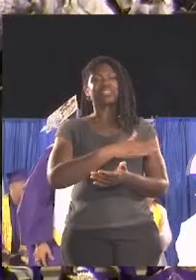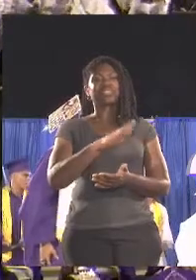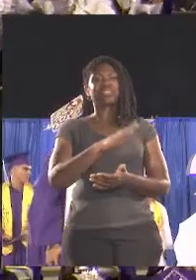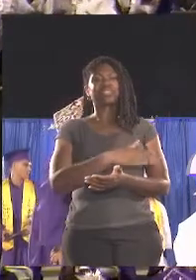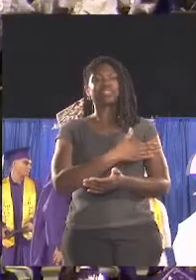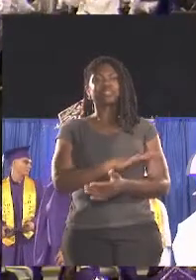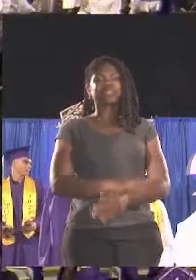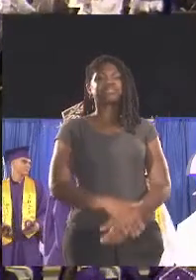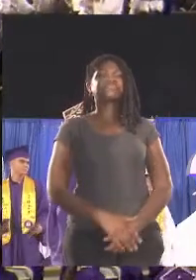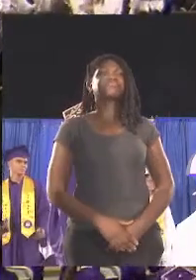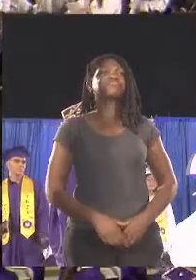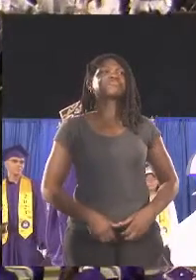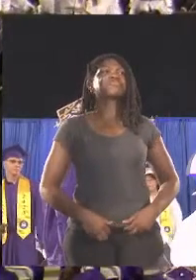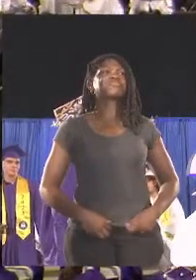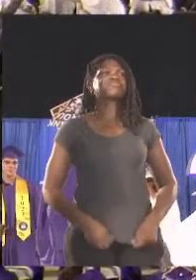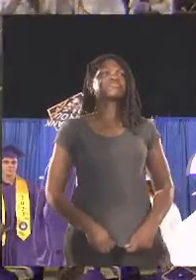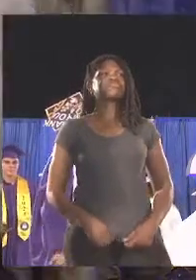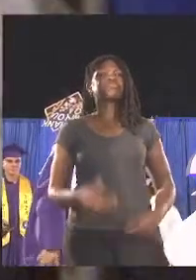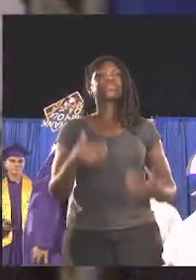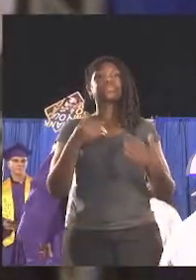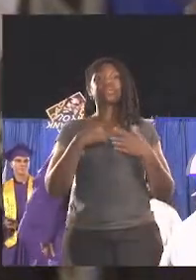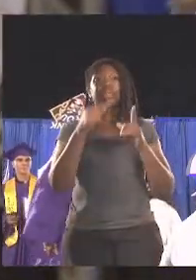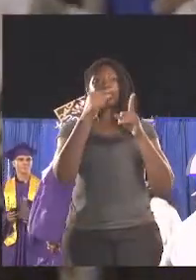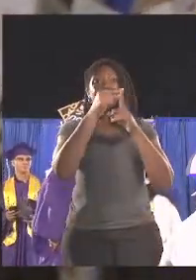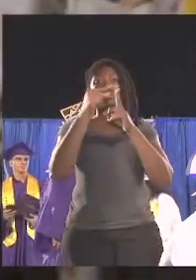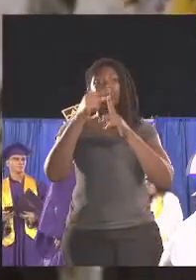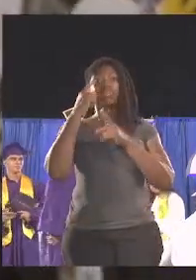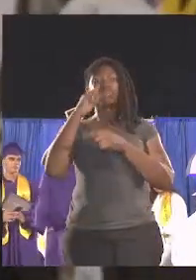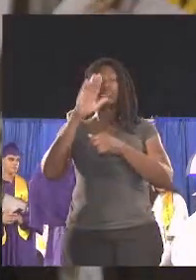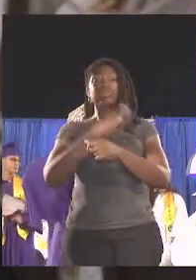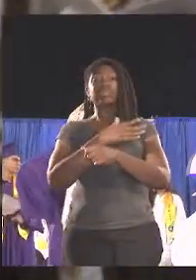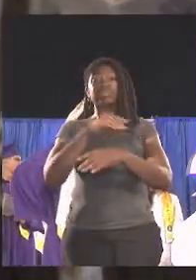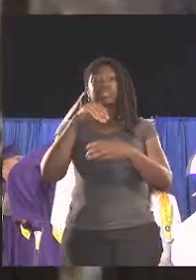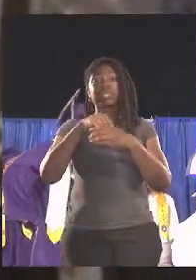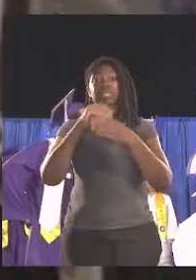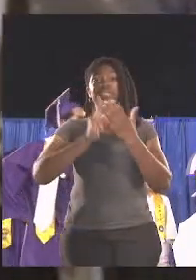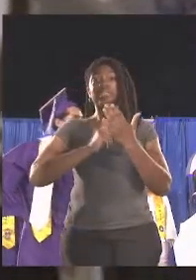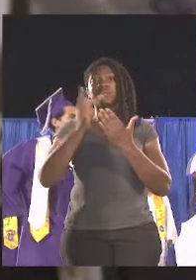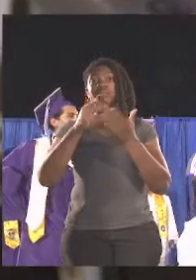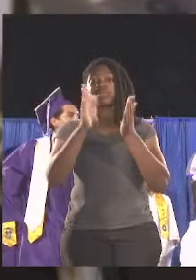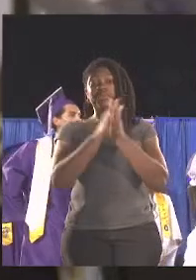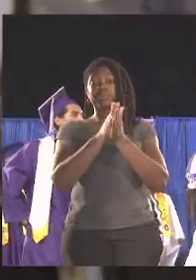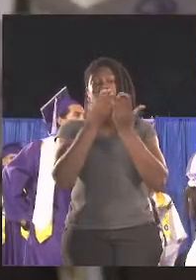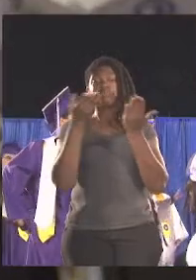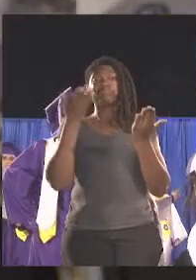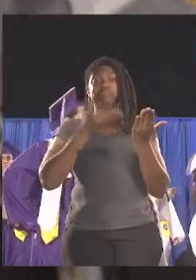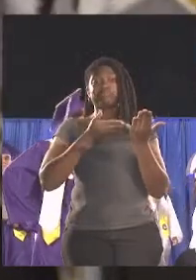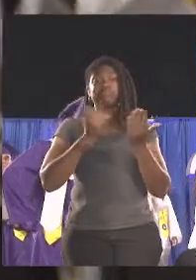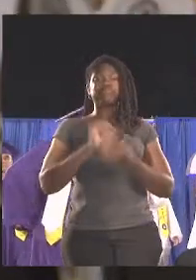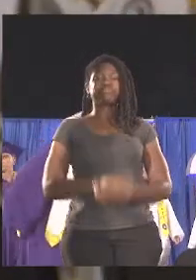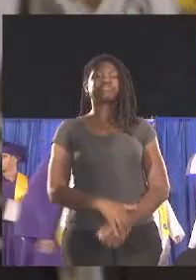mater? The words to the Brackenridge alma mater are located in your program.